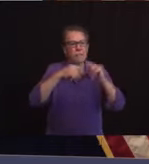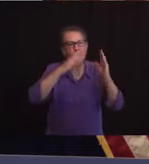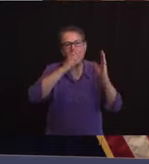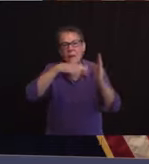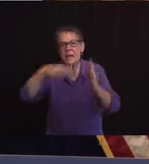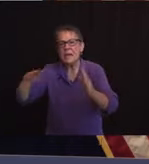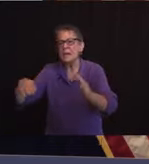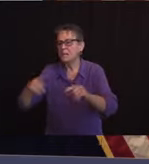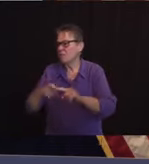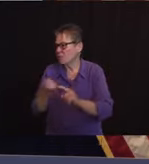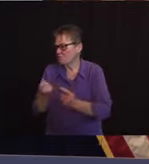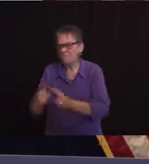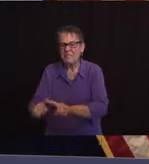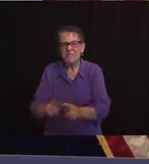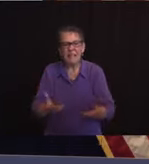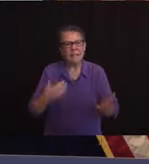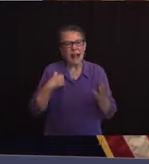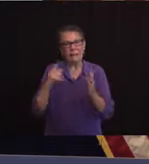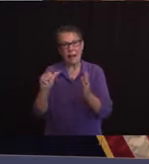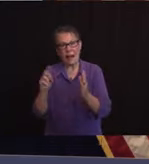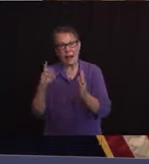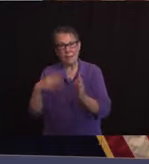Preliminary 2020 data indicates